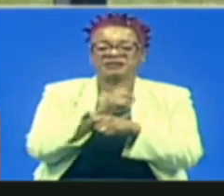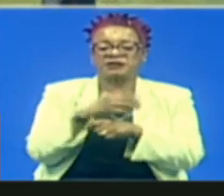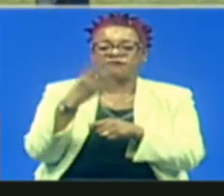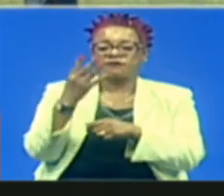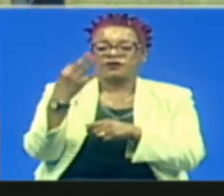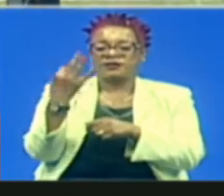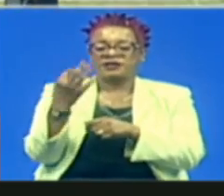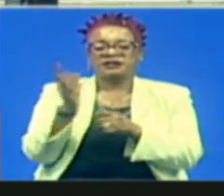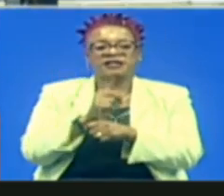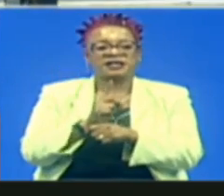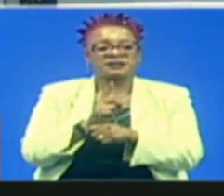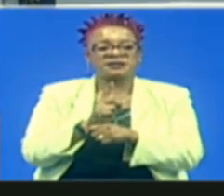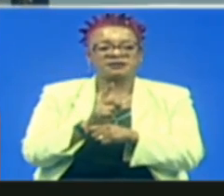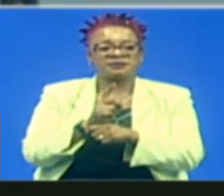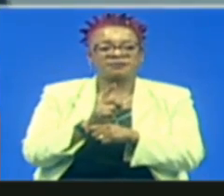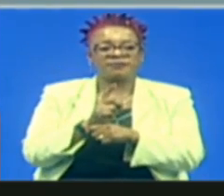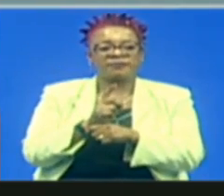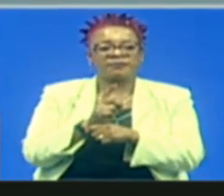43 seconds.